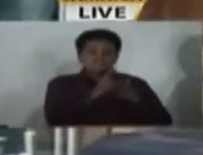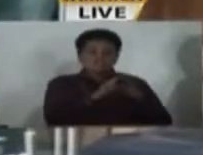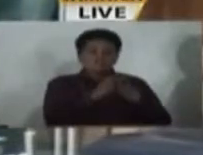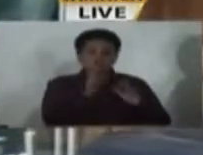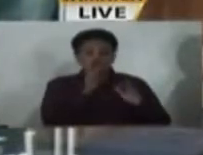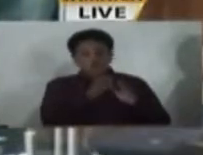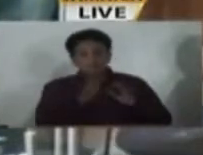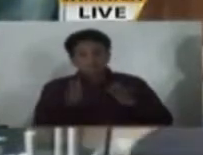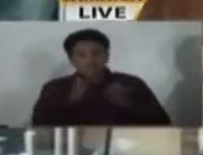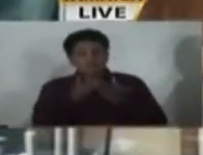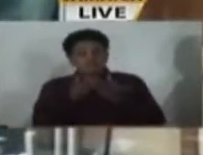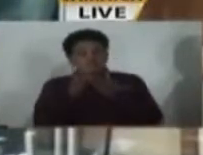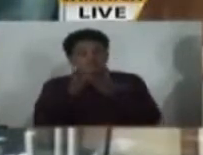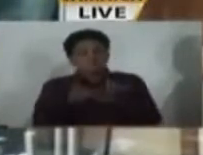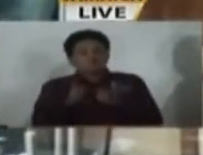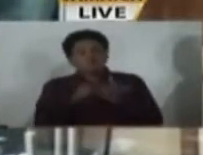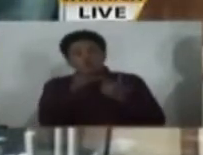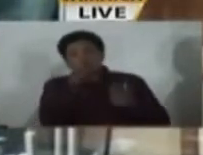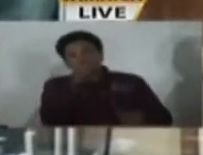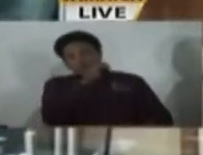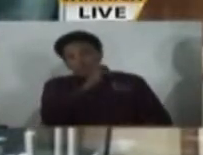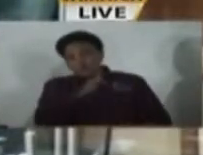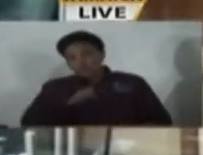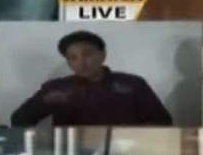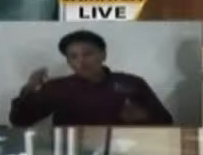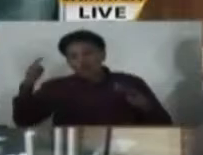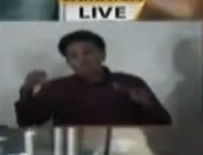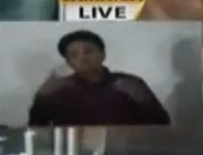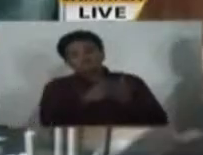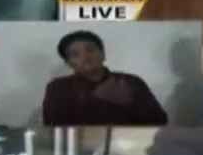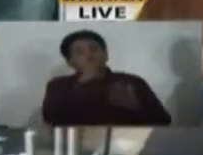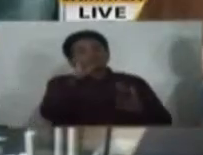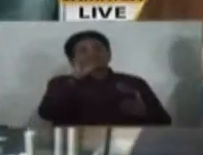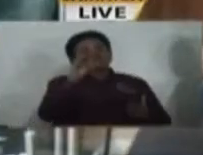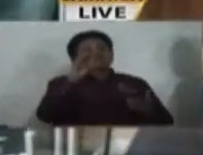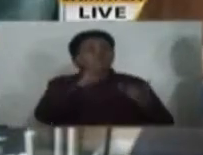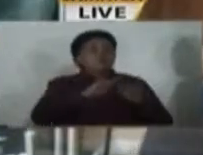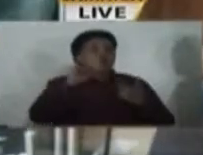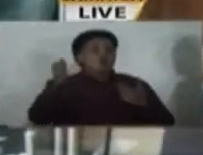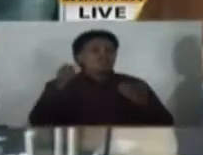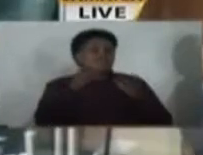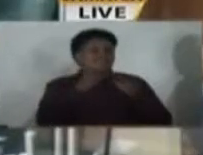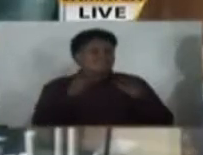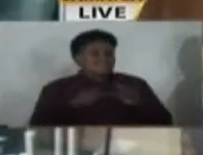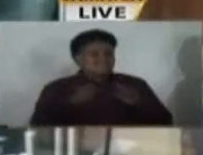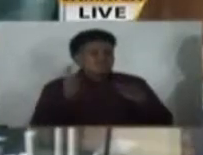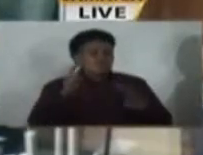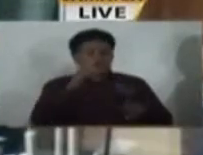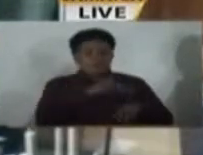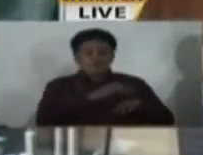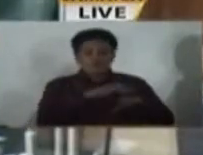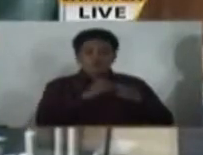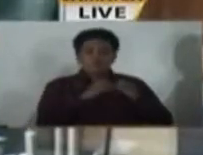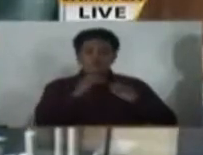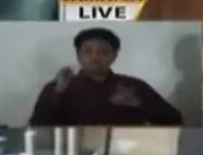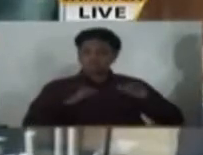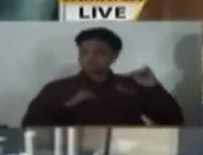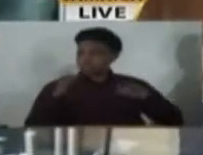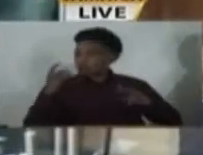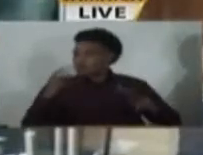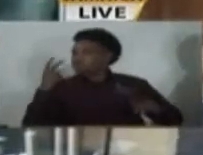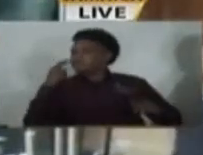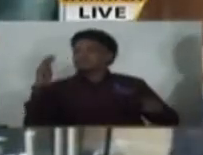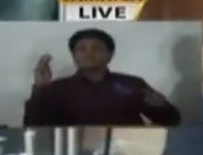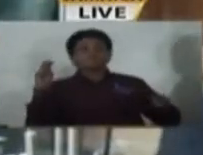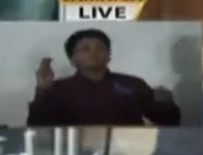main cruise terminal and to Ocho Rios, and the new museum and other facilities at Port Royal. What this is doing is deepening the tourism product so that